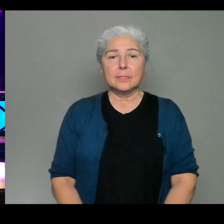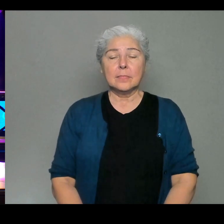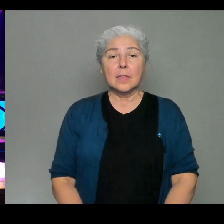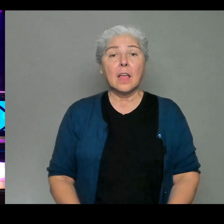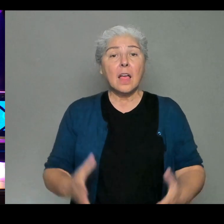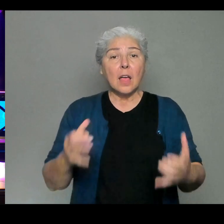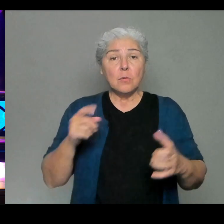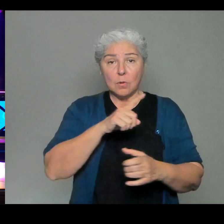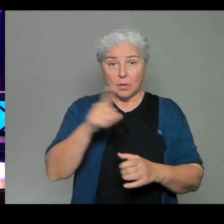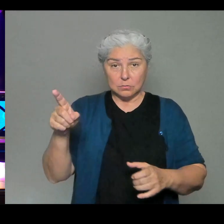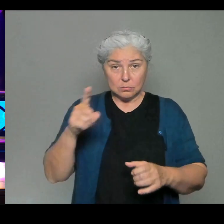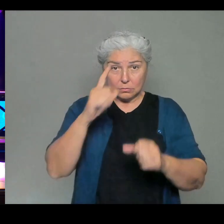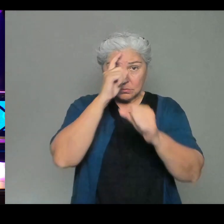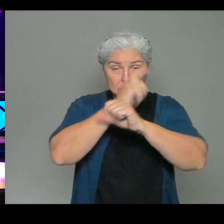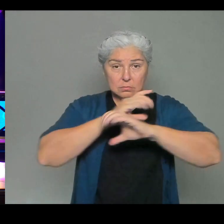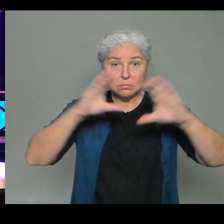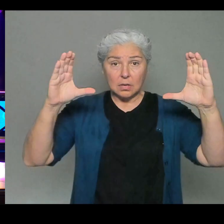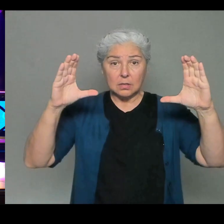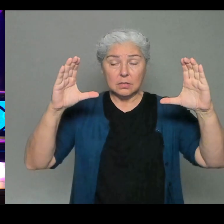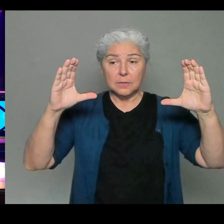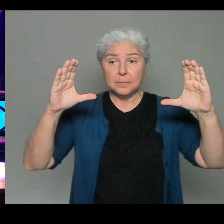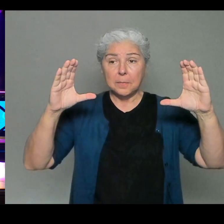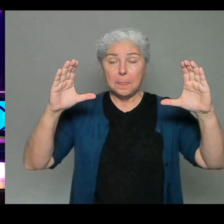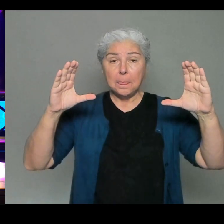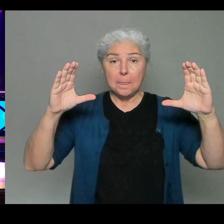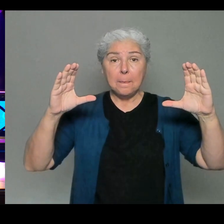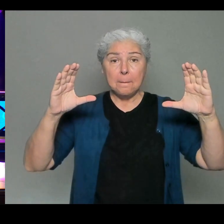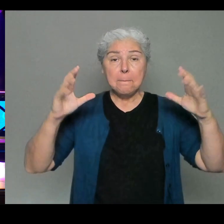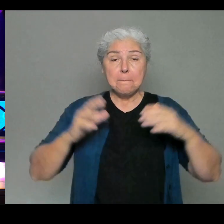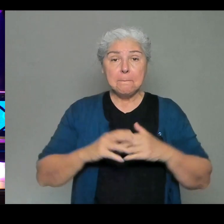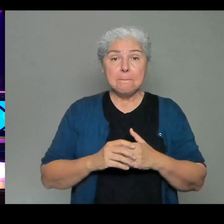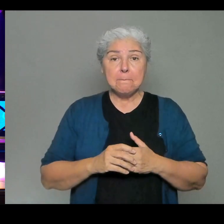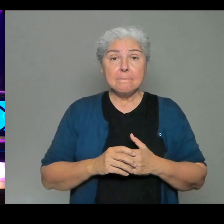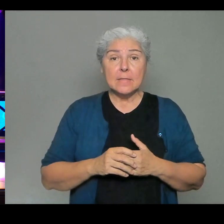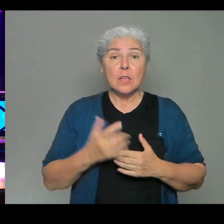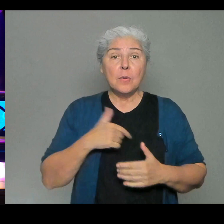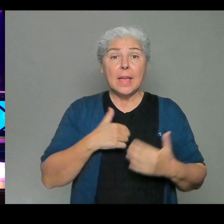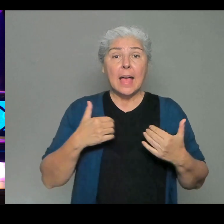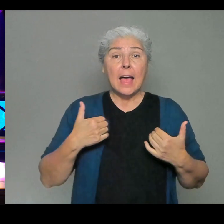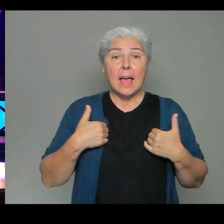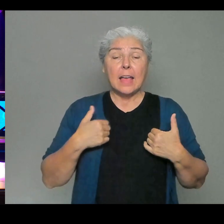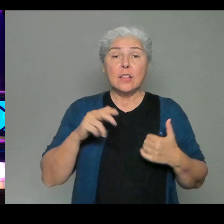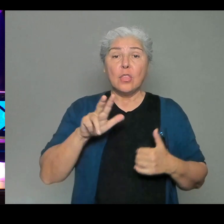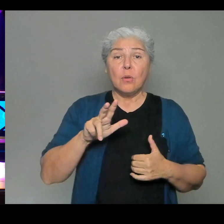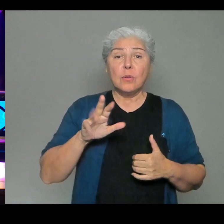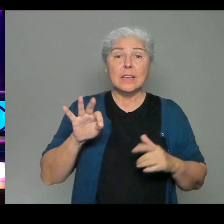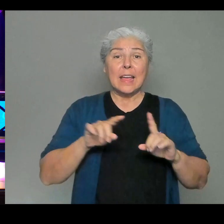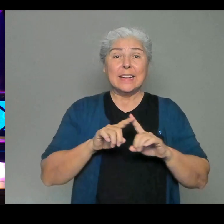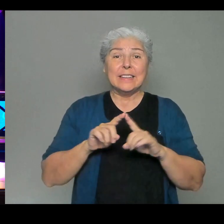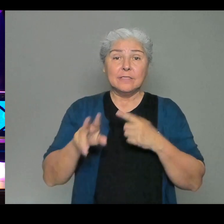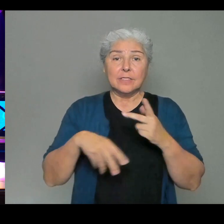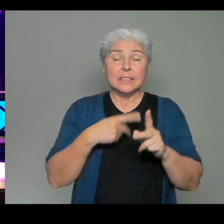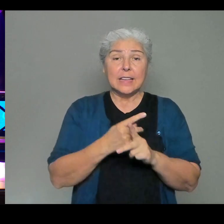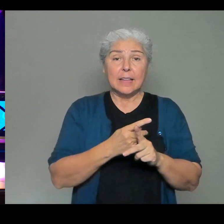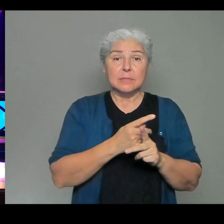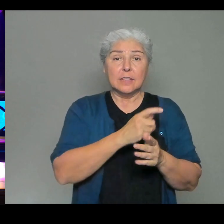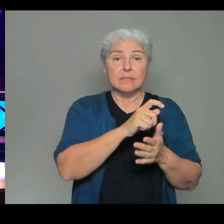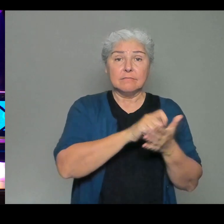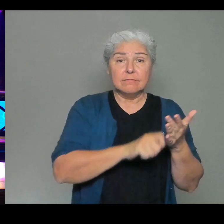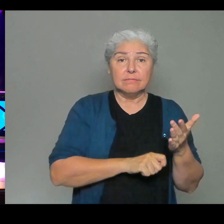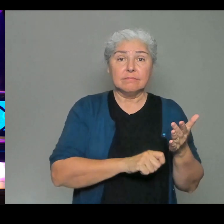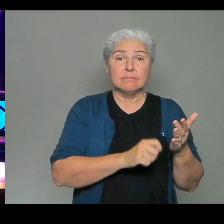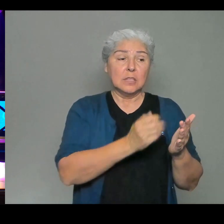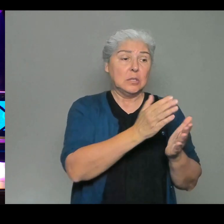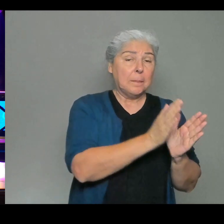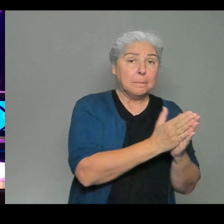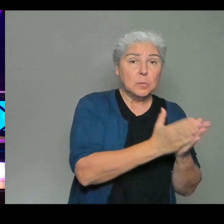I want you to imagine there were 39 pieces of literature, books, legal